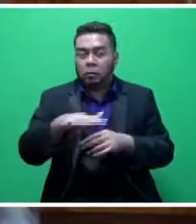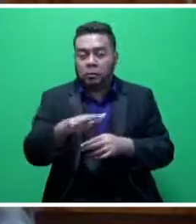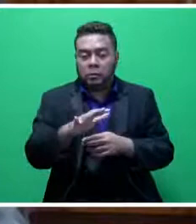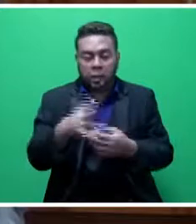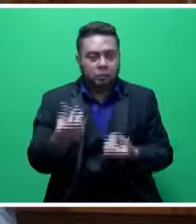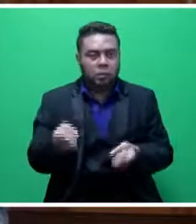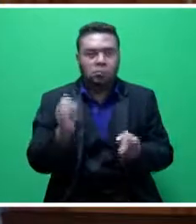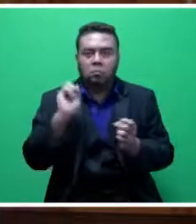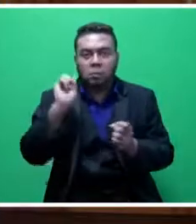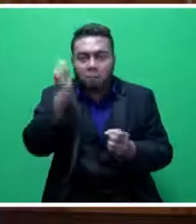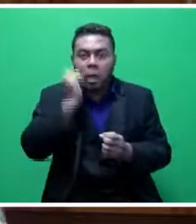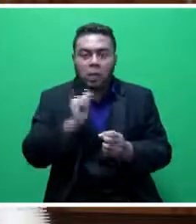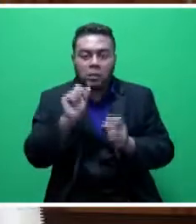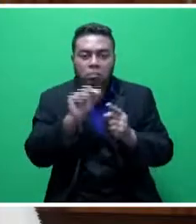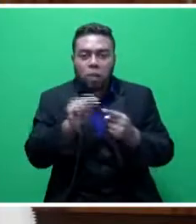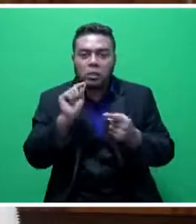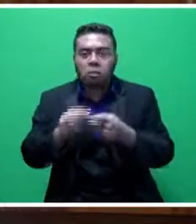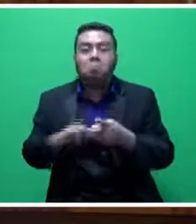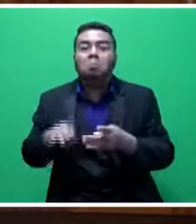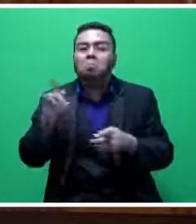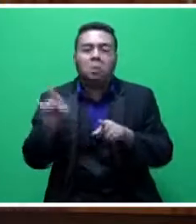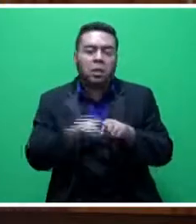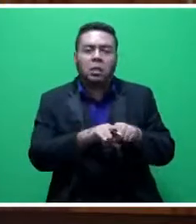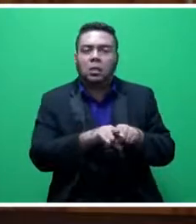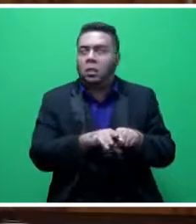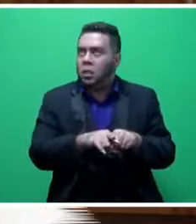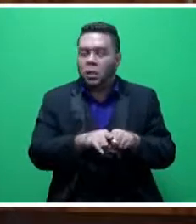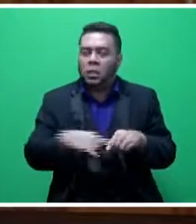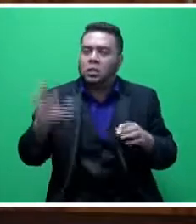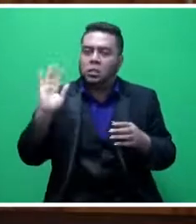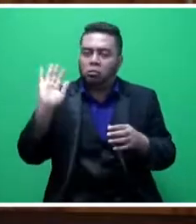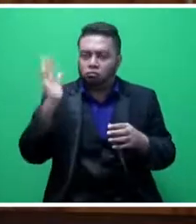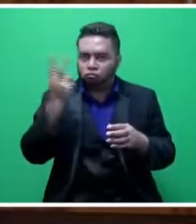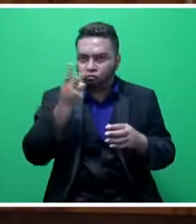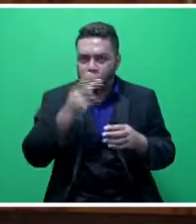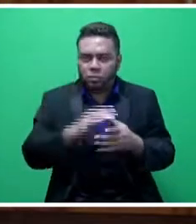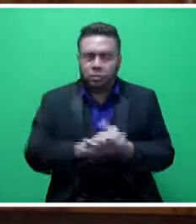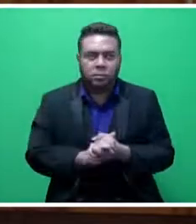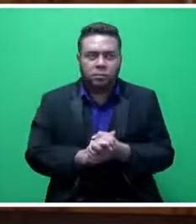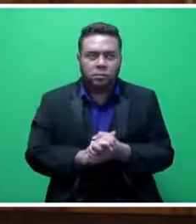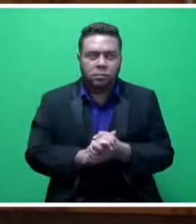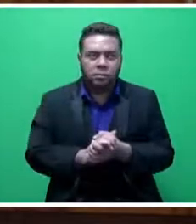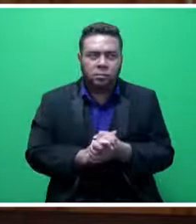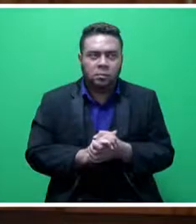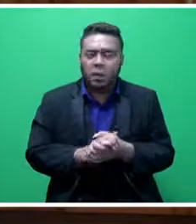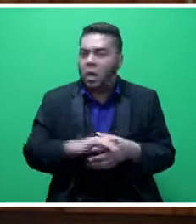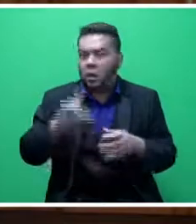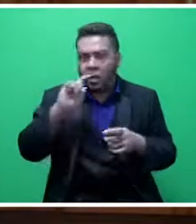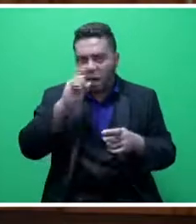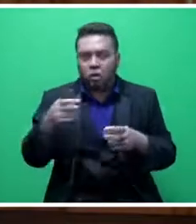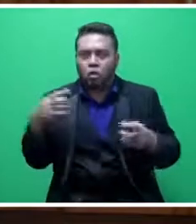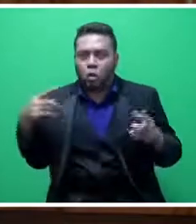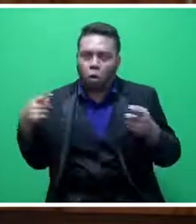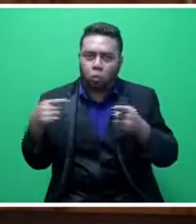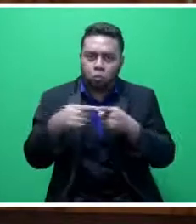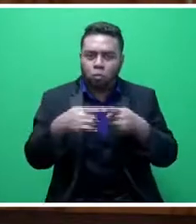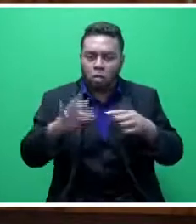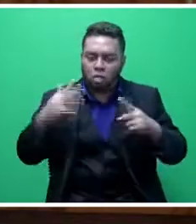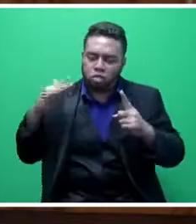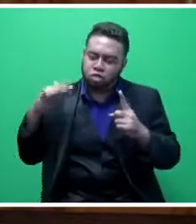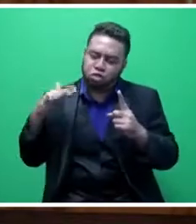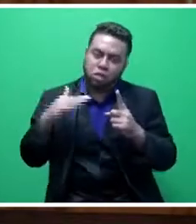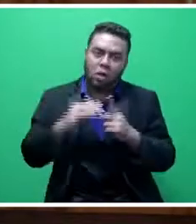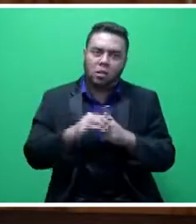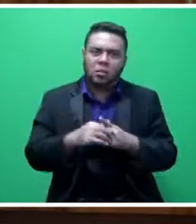spots. And then of course, Mr. Speaker, sir, we've got some brown-out areas where we will be actually getting a lot more connectivity in